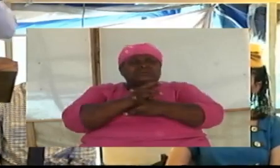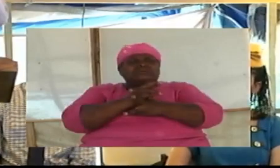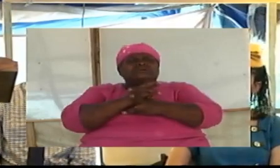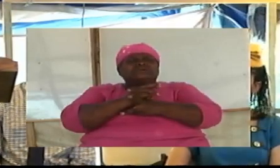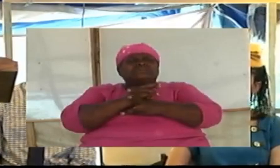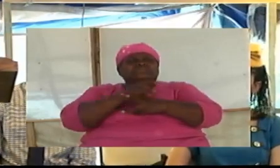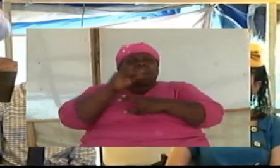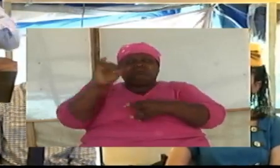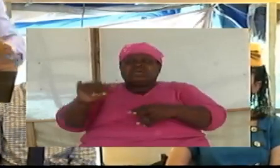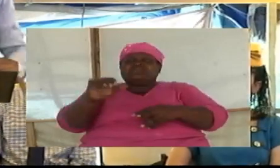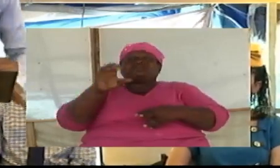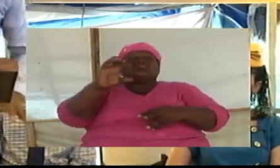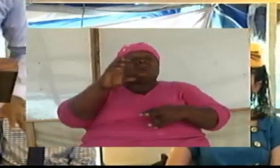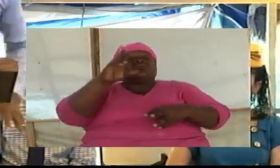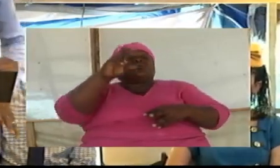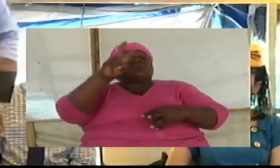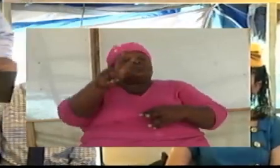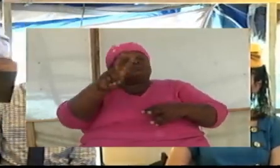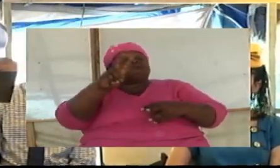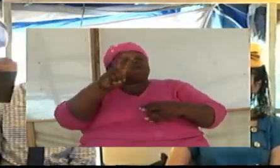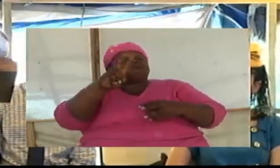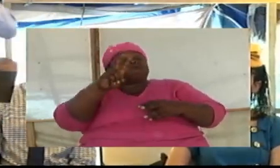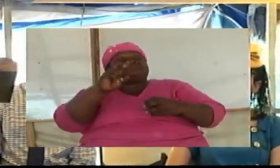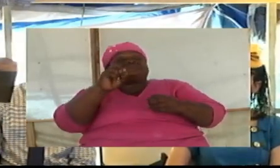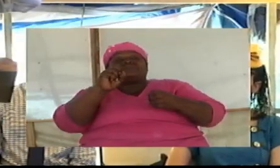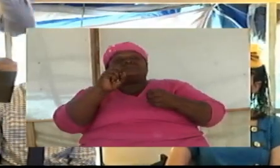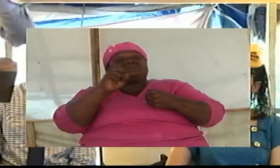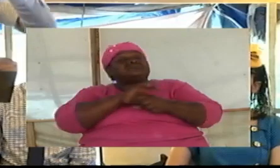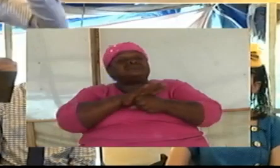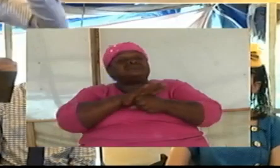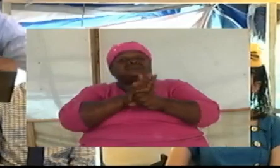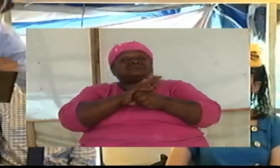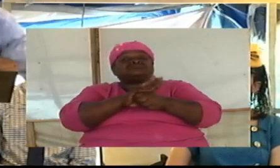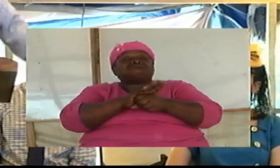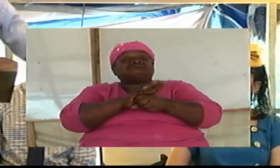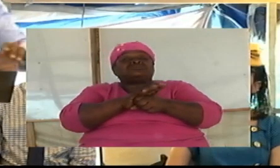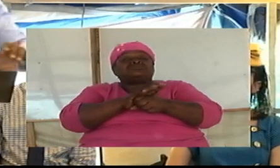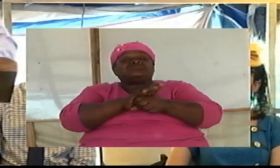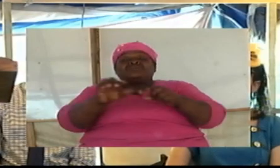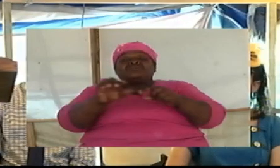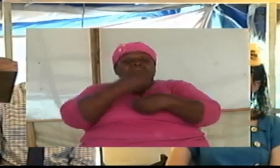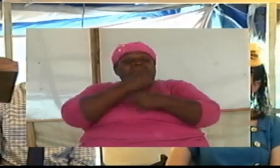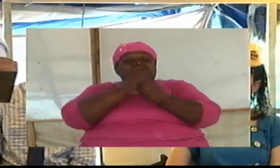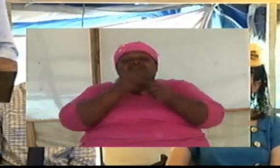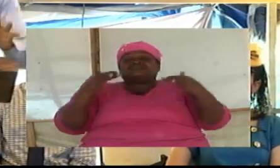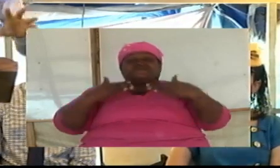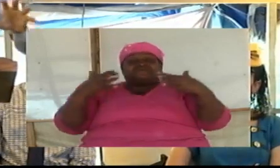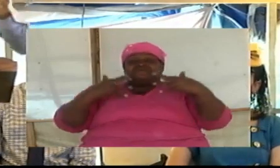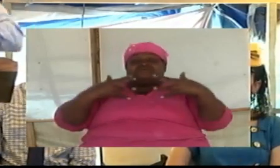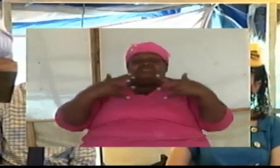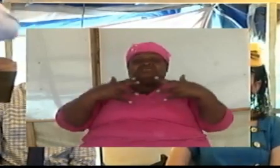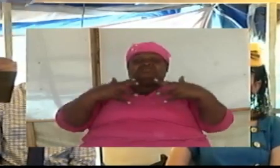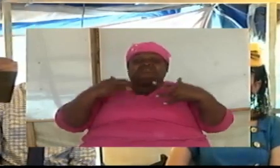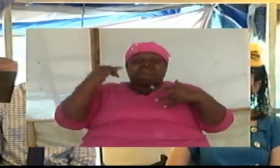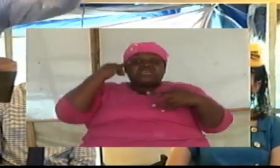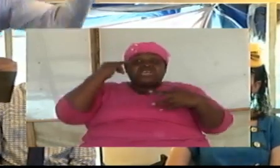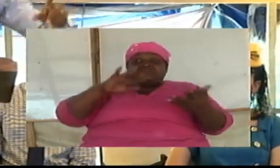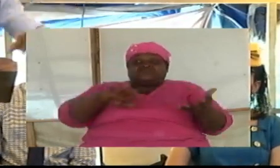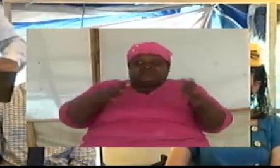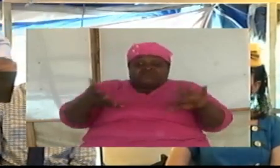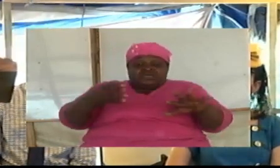shouldn't scare us, praise the Lord Jesus, because if we die in Christ, hallelujah, we have a